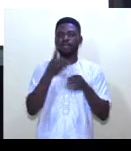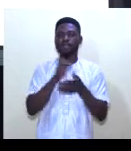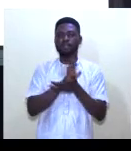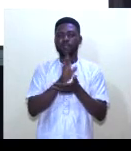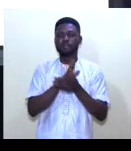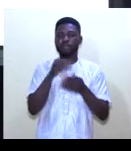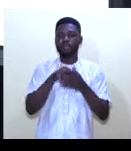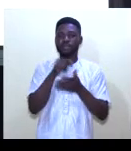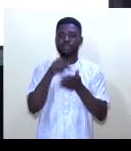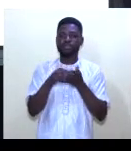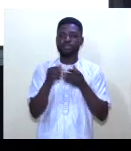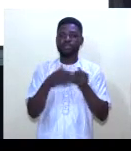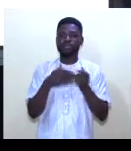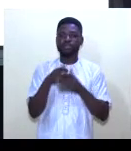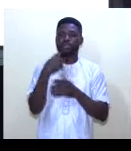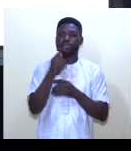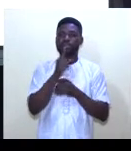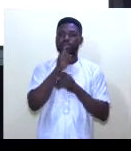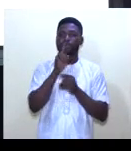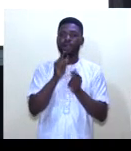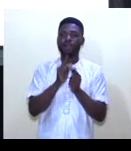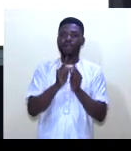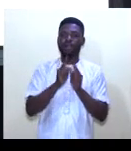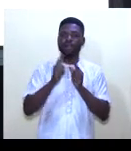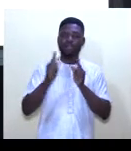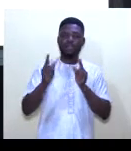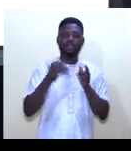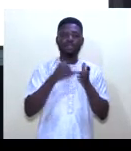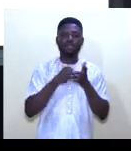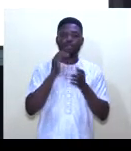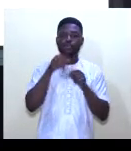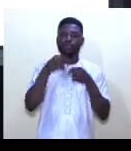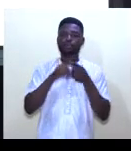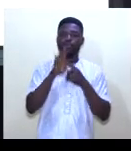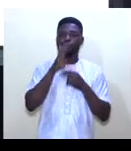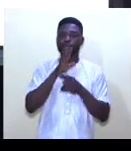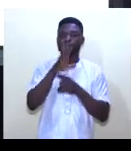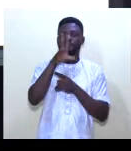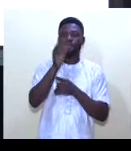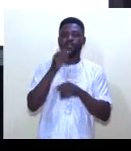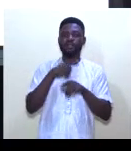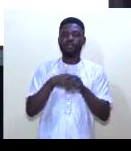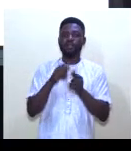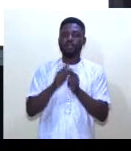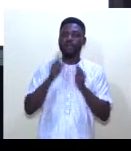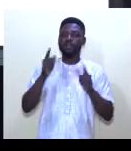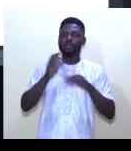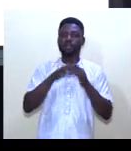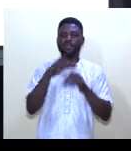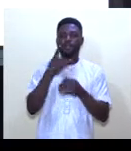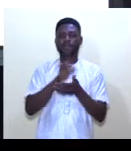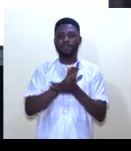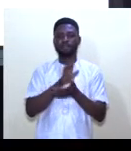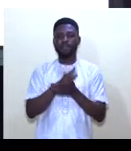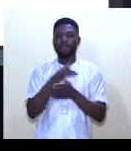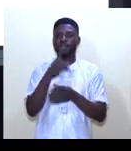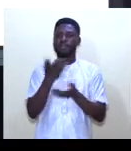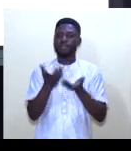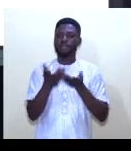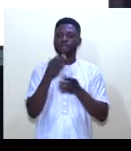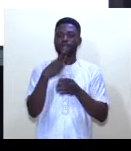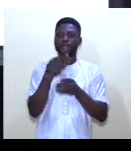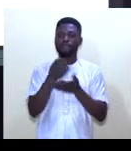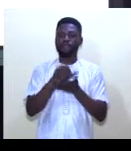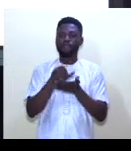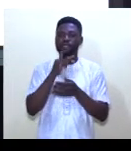paper distance. So in this case, the real length is going to be 50 times larger than the paper length. Now it says the scale of